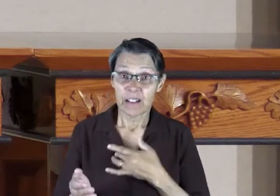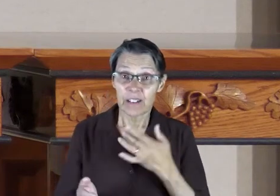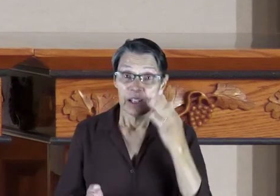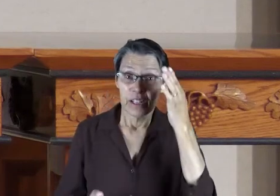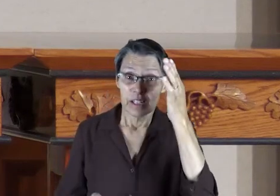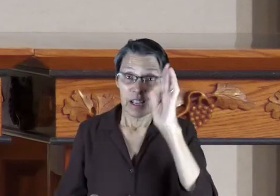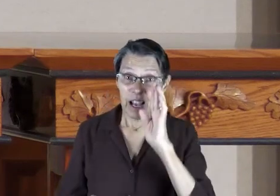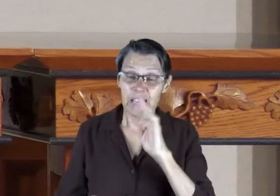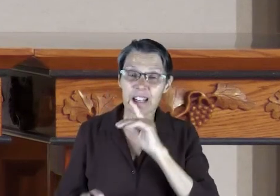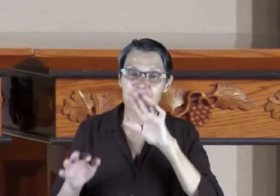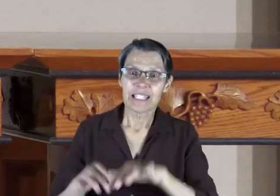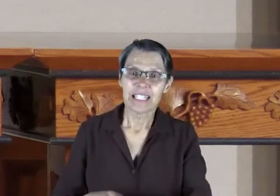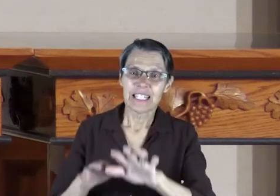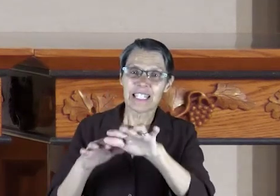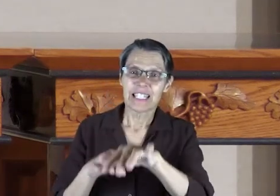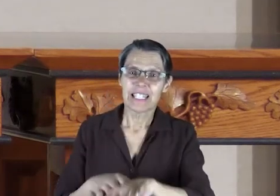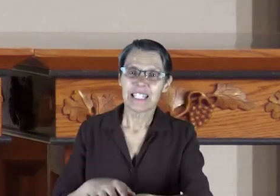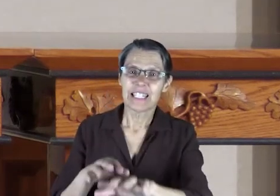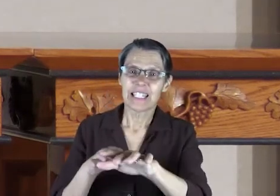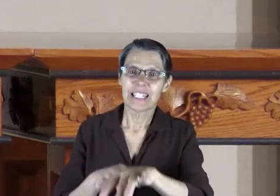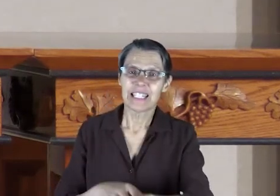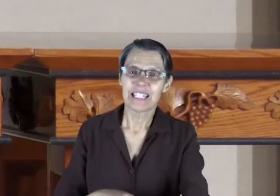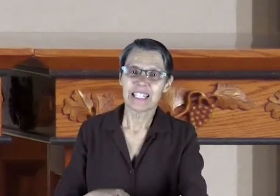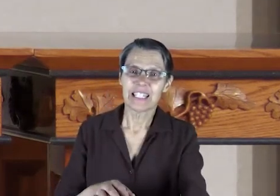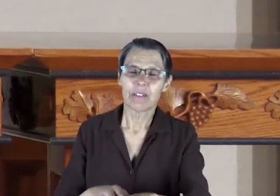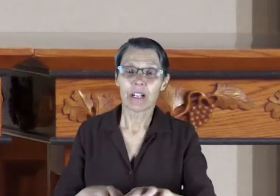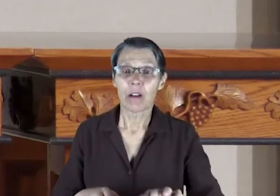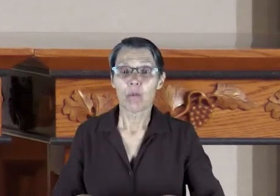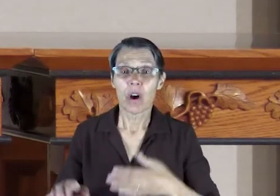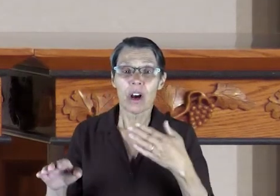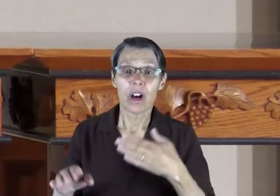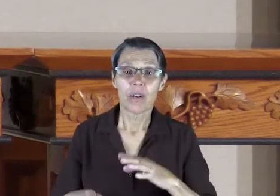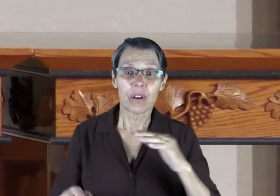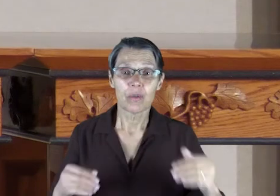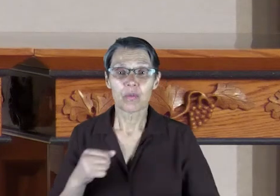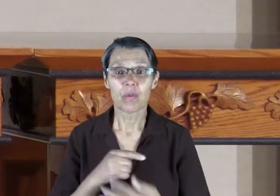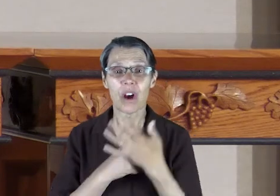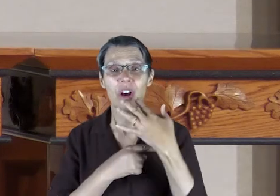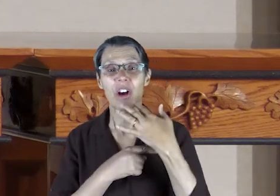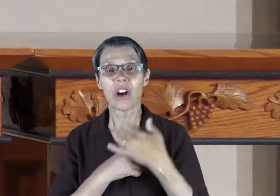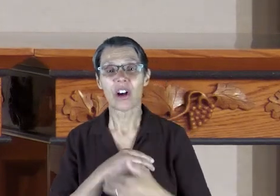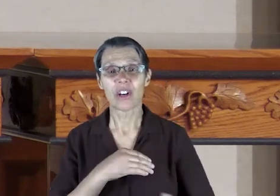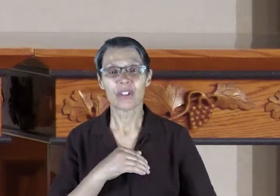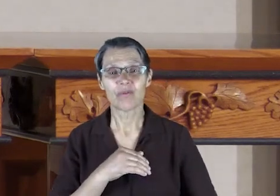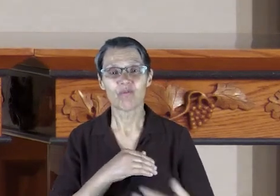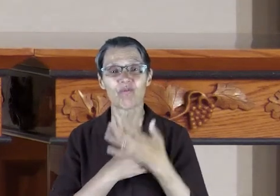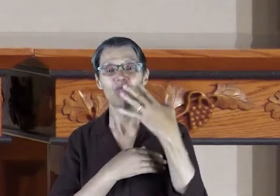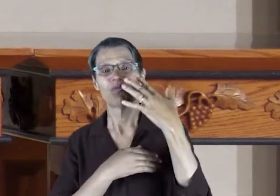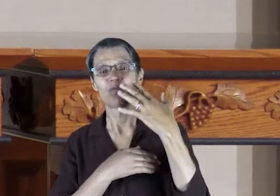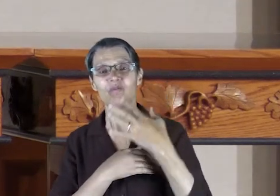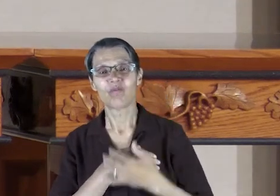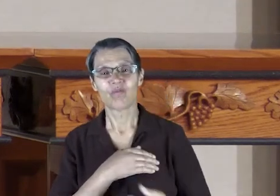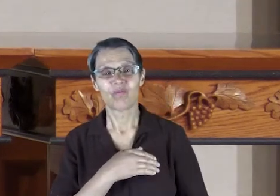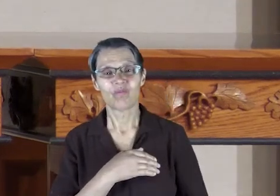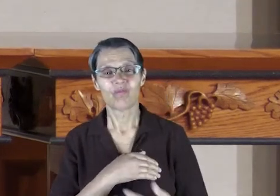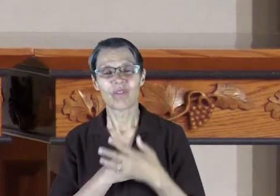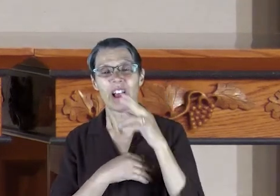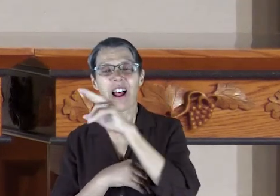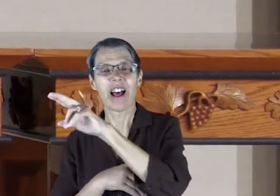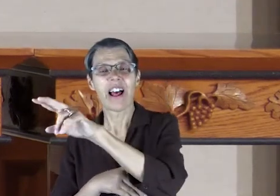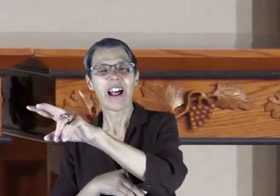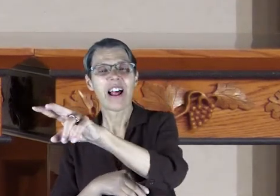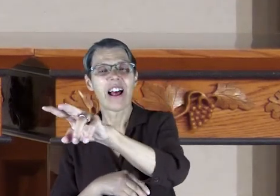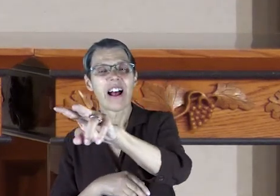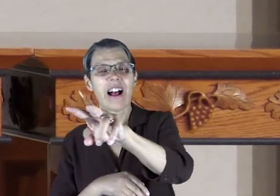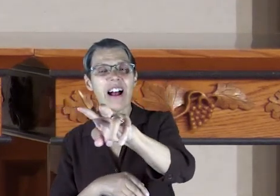And sometimes I experience God at the seashore when I'm wading along, the water crashing in.